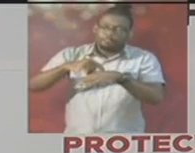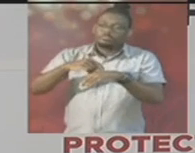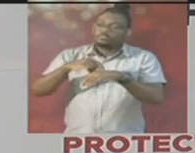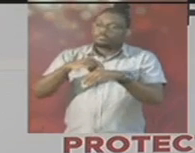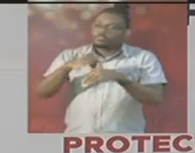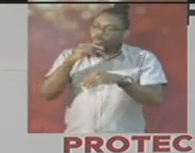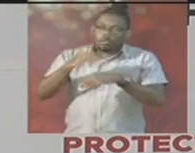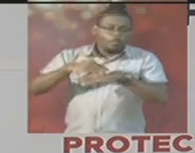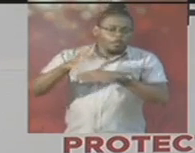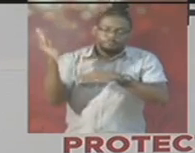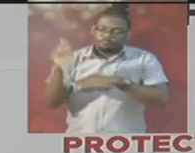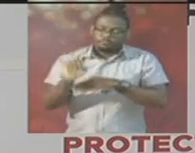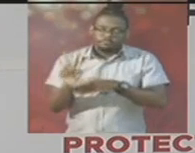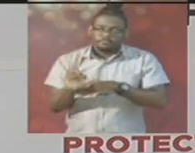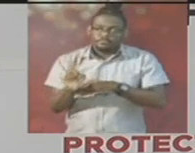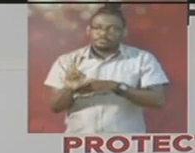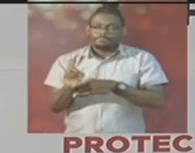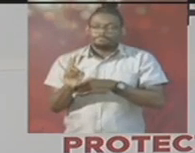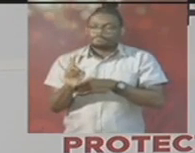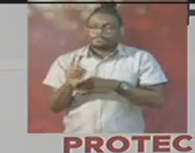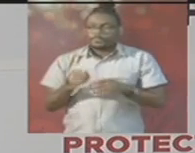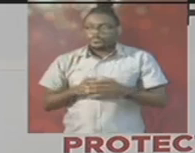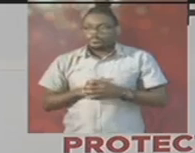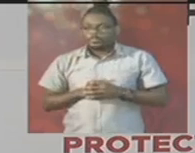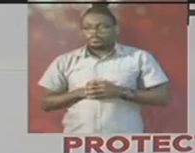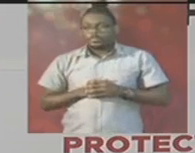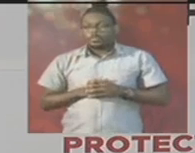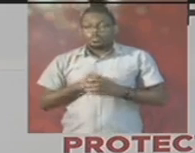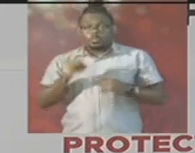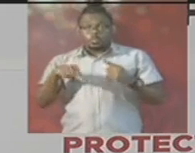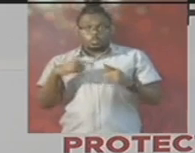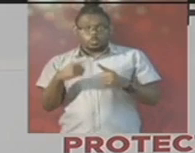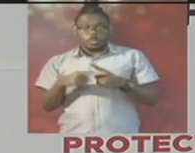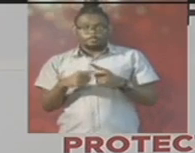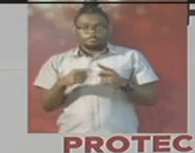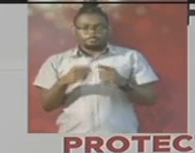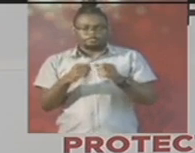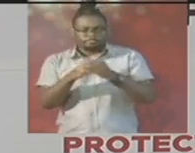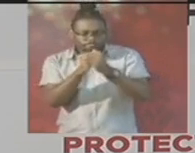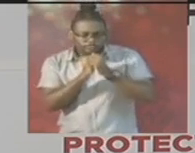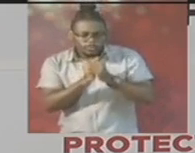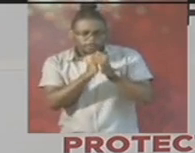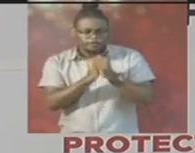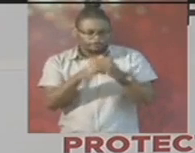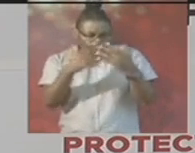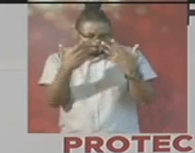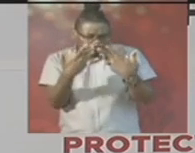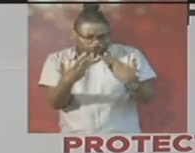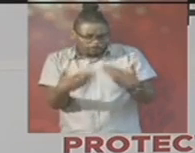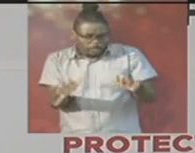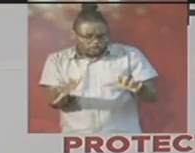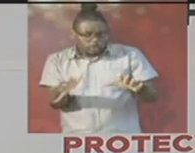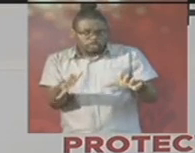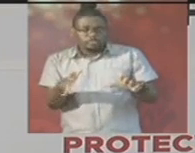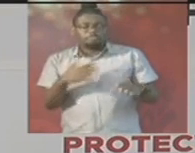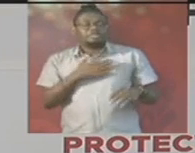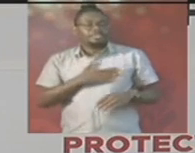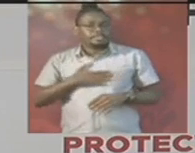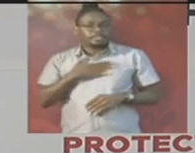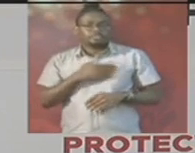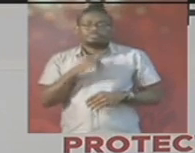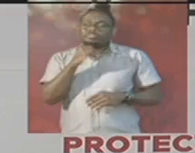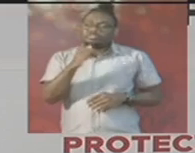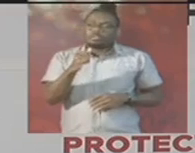for any reason. And once your services or prayers are finished, please don't